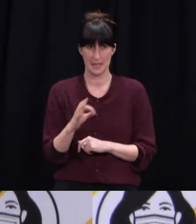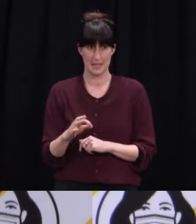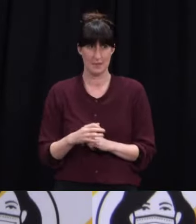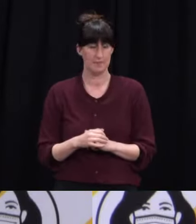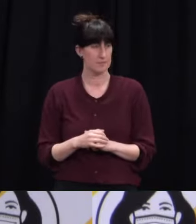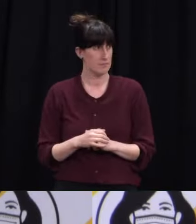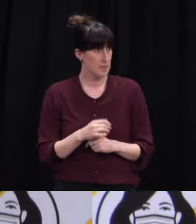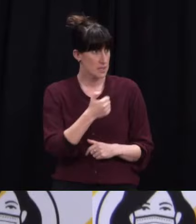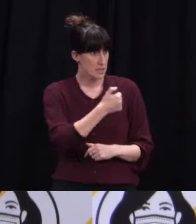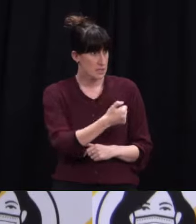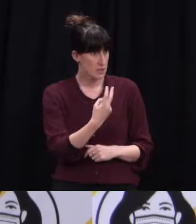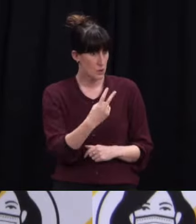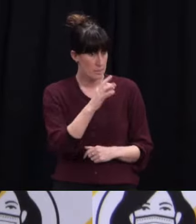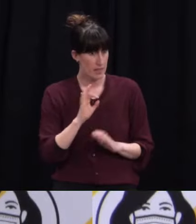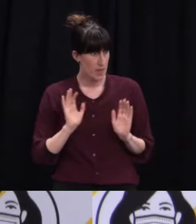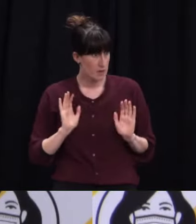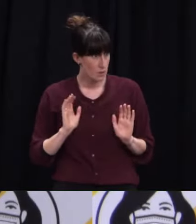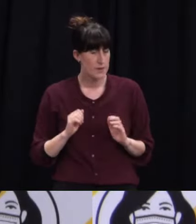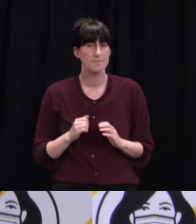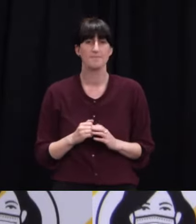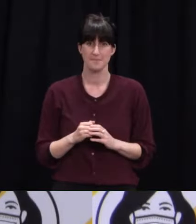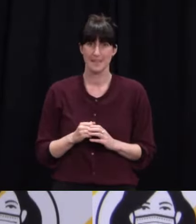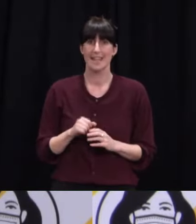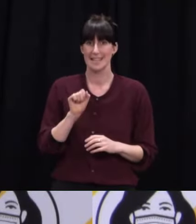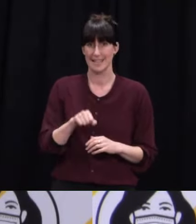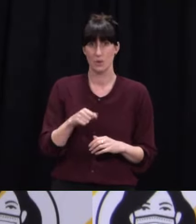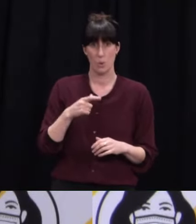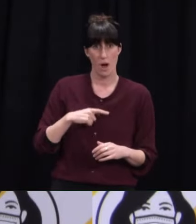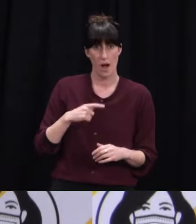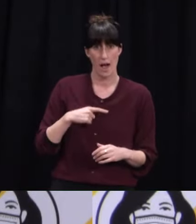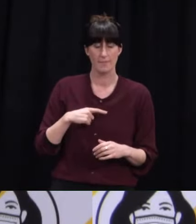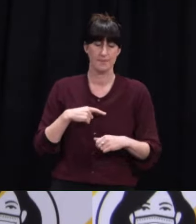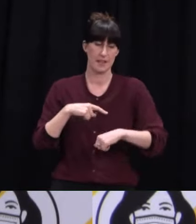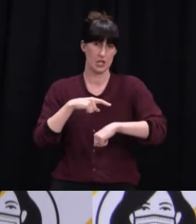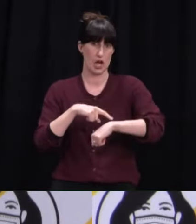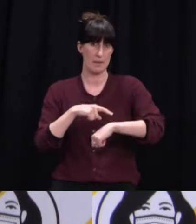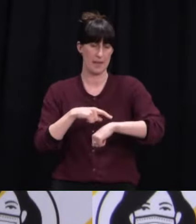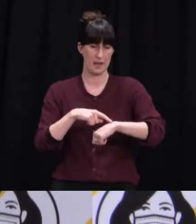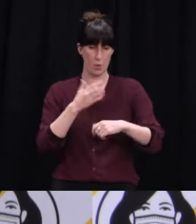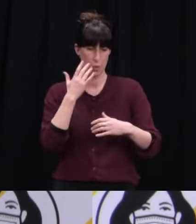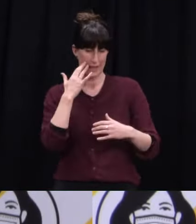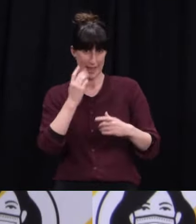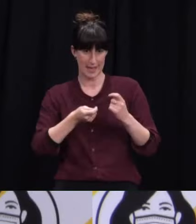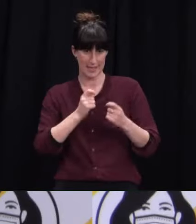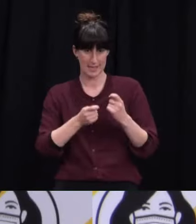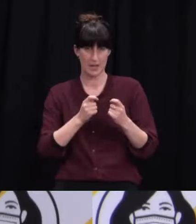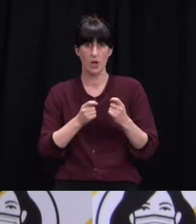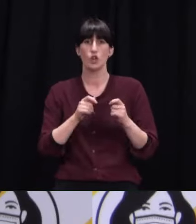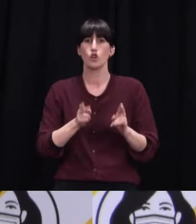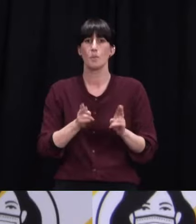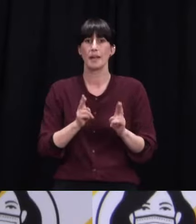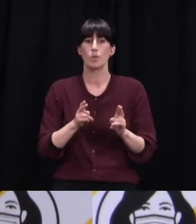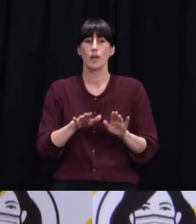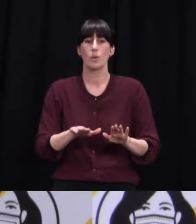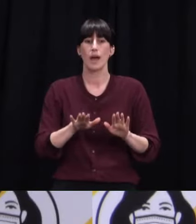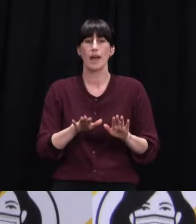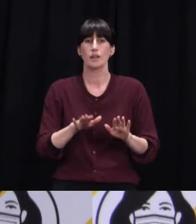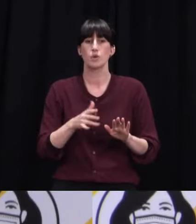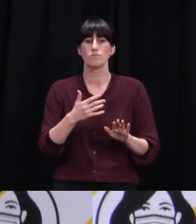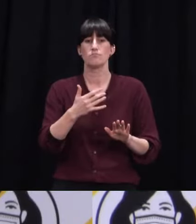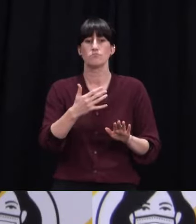and that will reflect 2 things. First of all, the timing of the testing, because we usually wait until that day 5 if they're